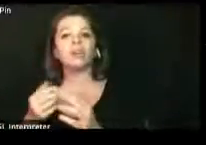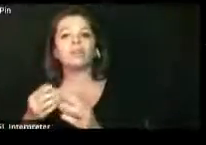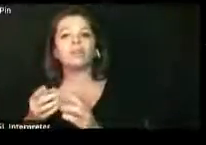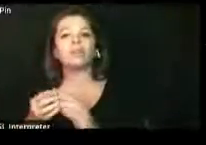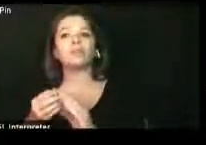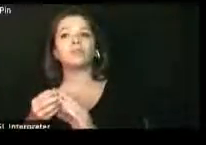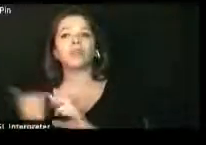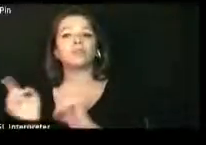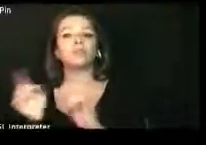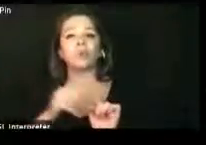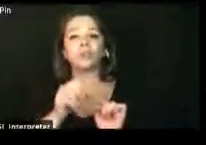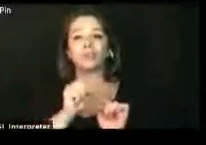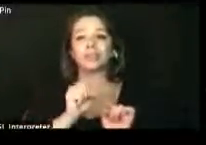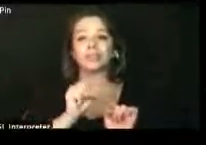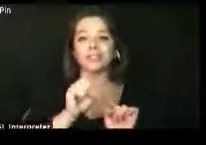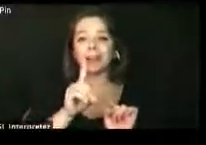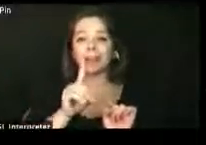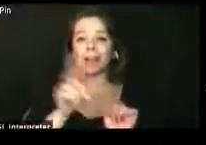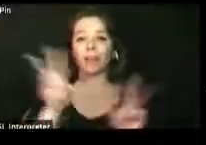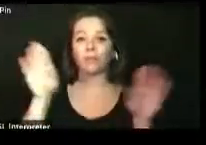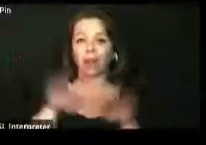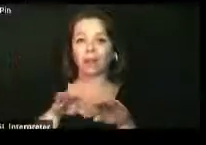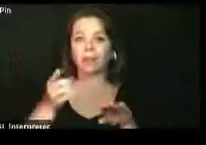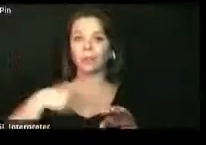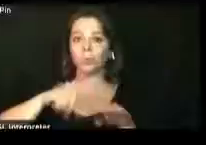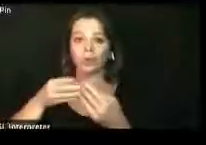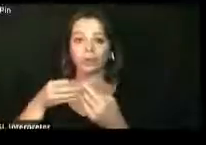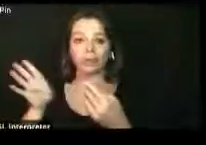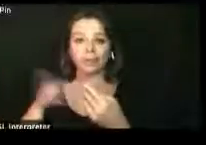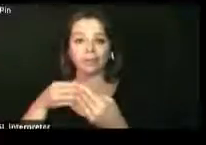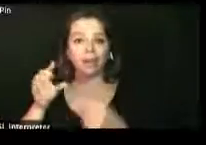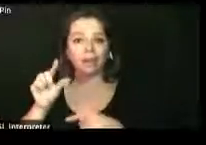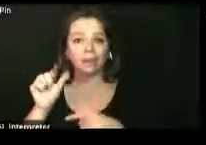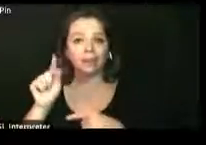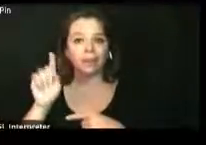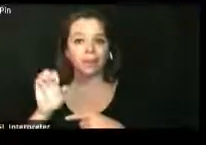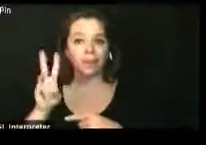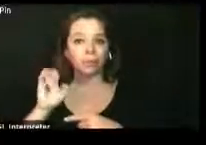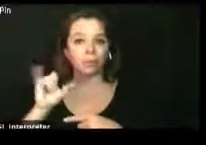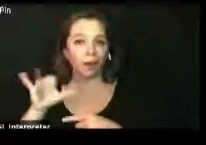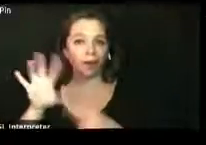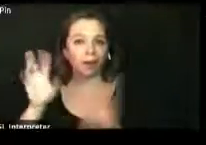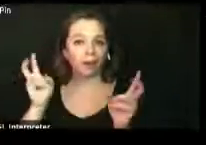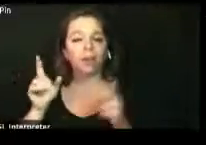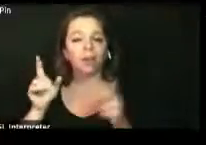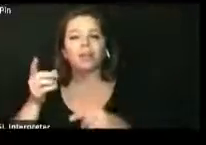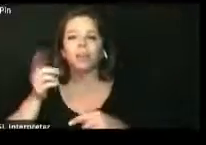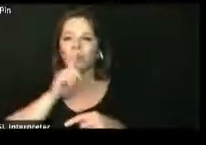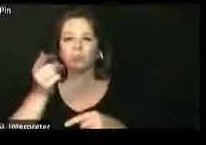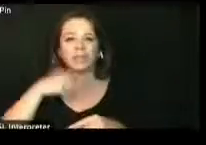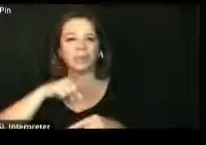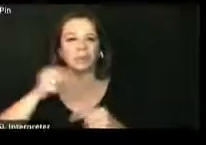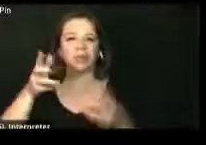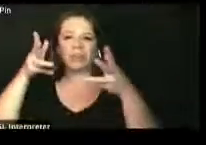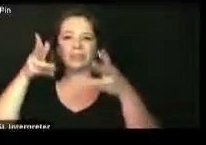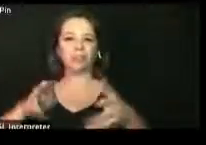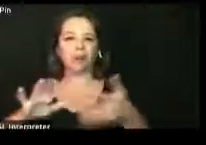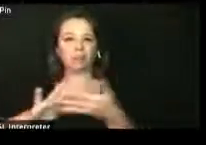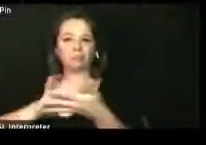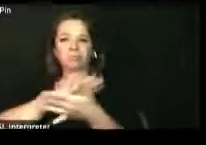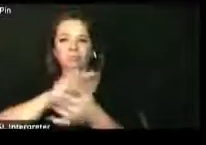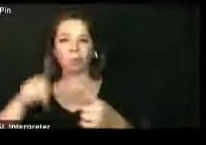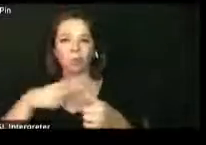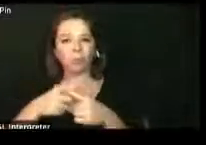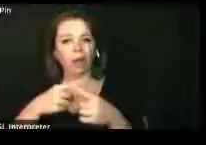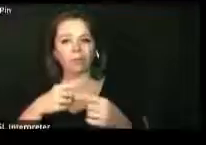we are the gateway into the San Gabriel Valley. We kind of get lost in the shuffle a lot of times